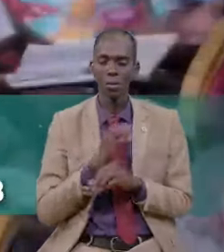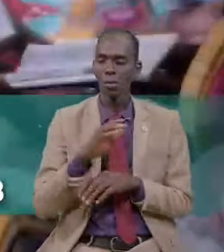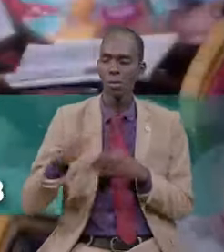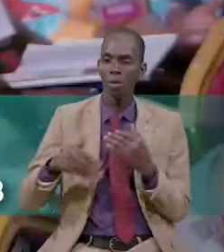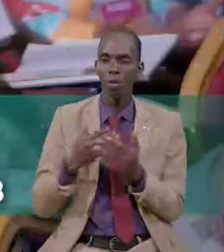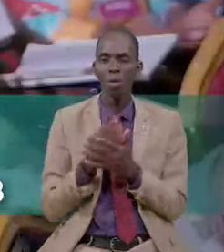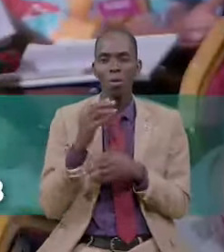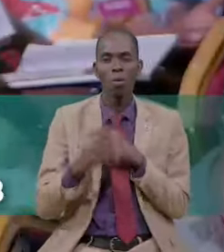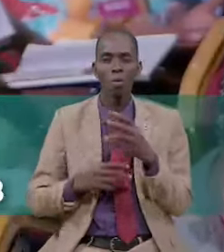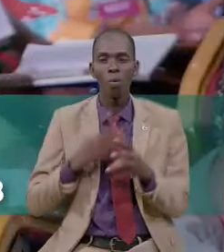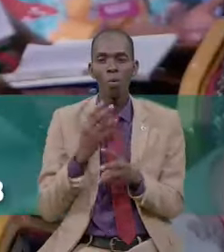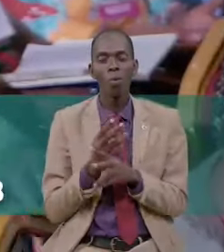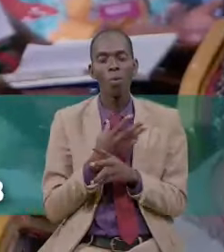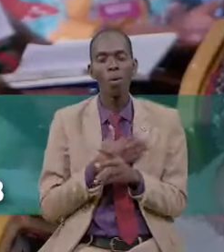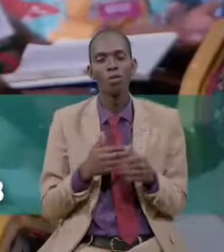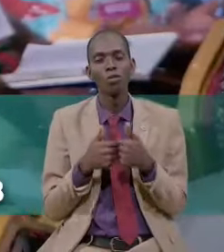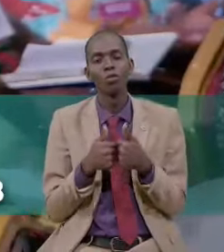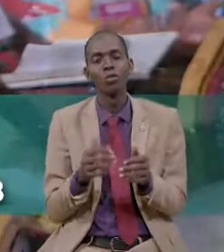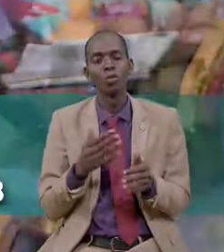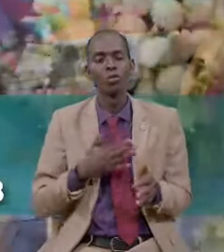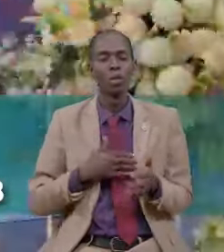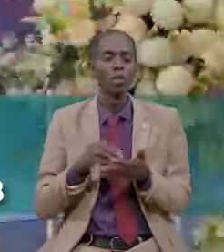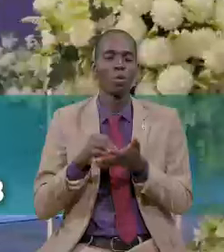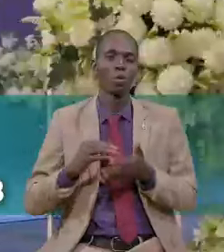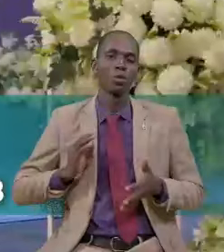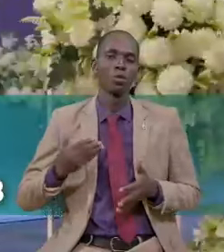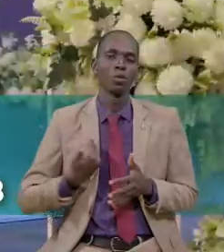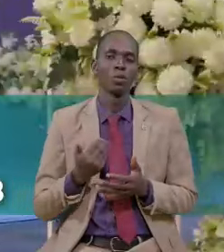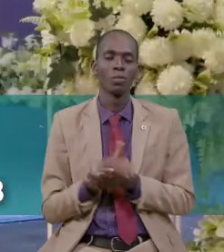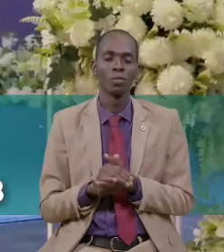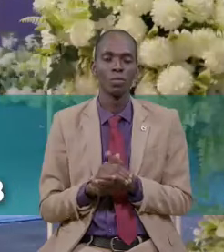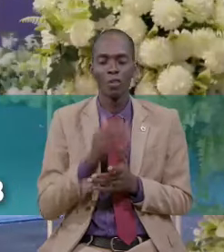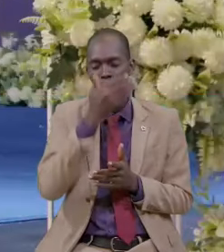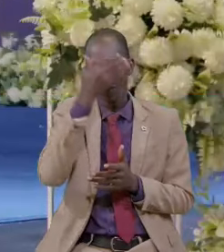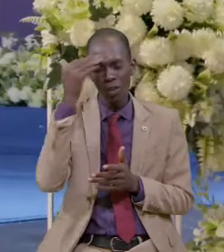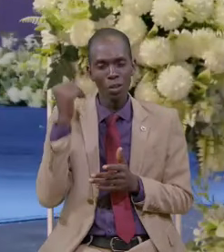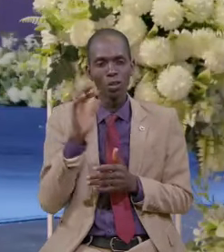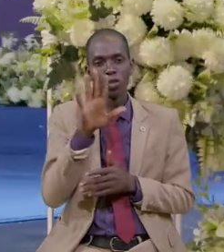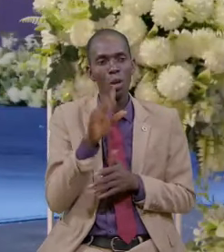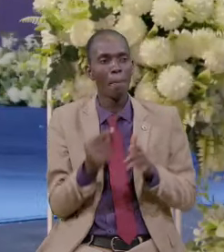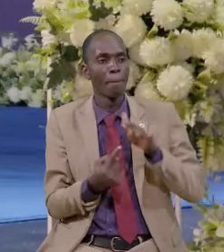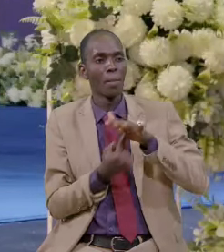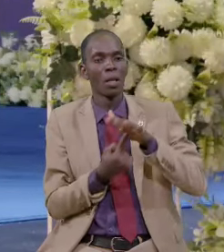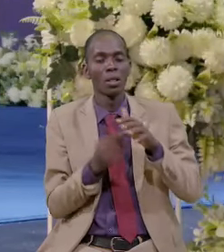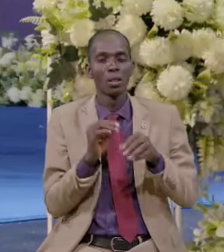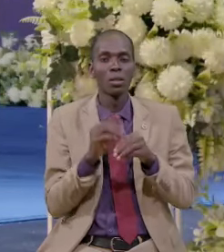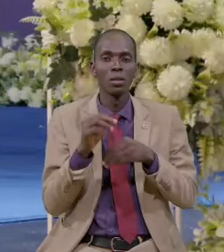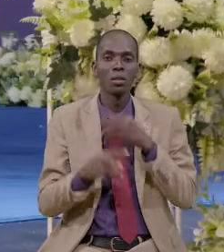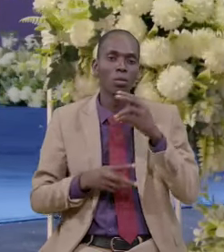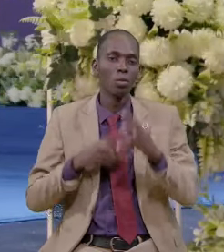If we gain all the popularity in the world, If we gain all